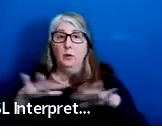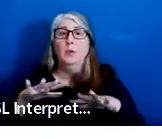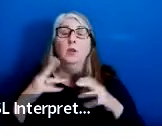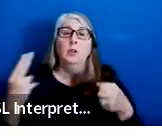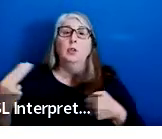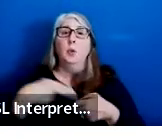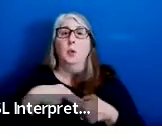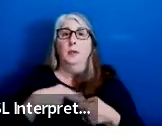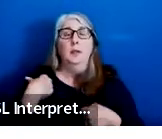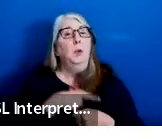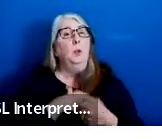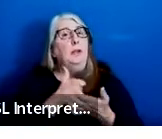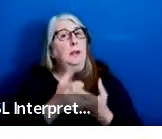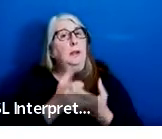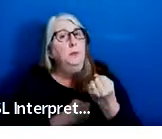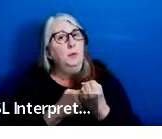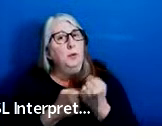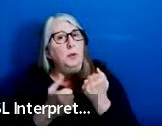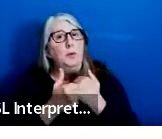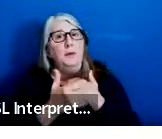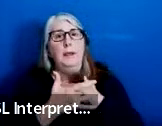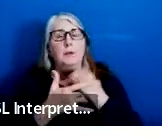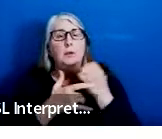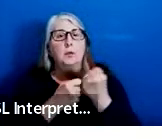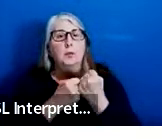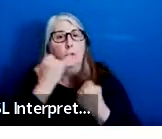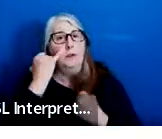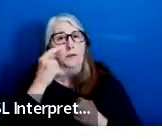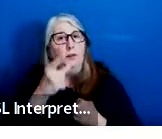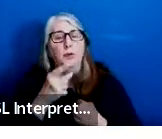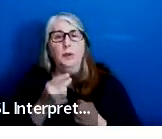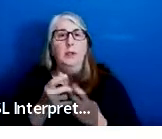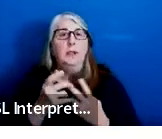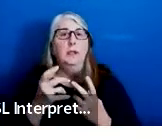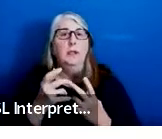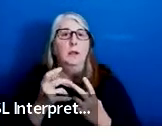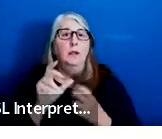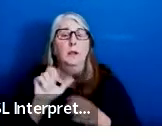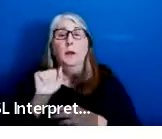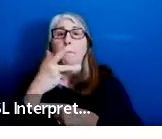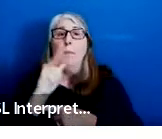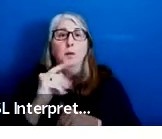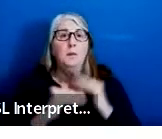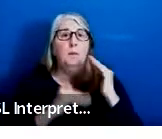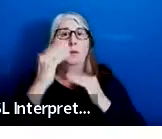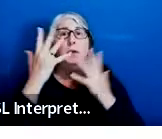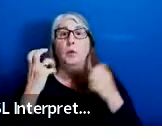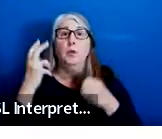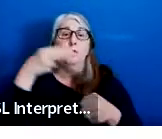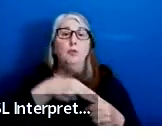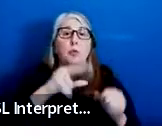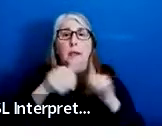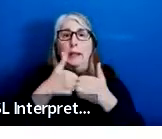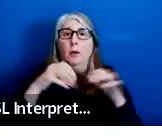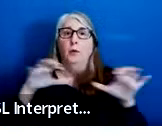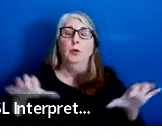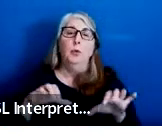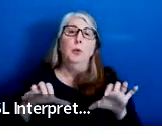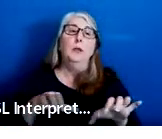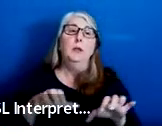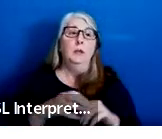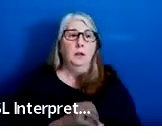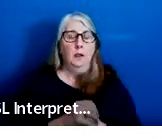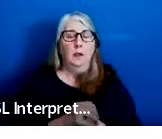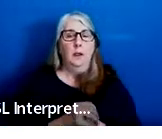We can help support you with technical support if you are in a multifamily building that wants to join in about how you would do that.